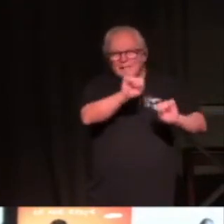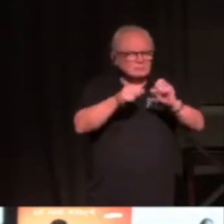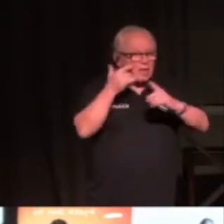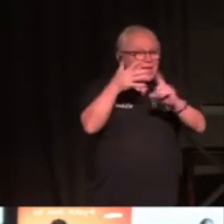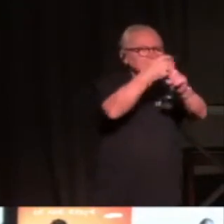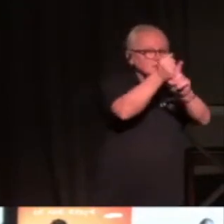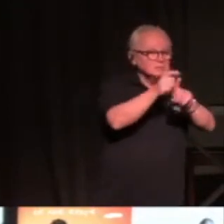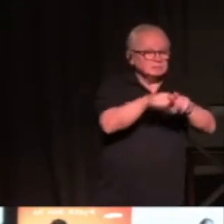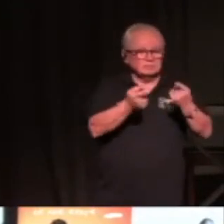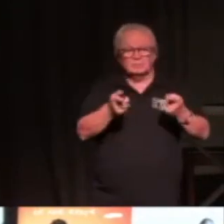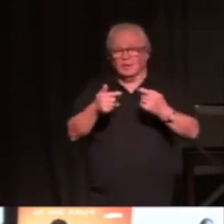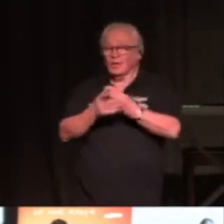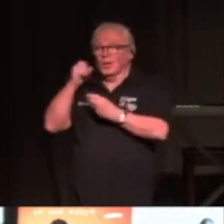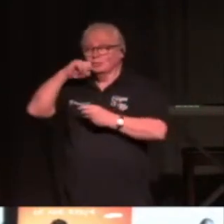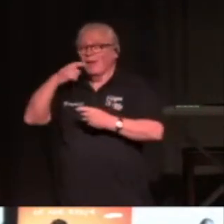piece of driftwood.